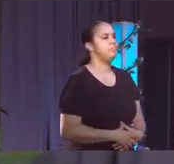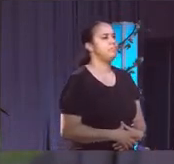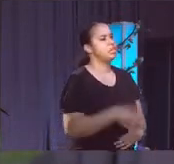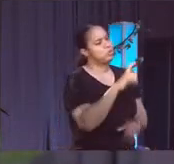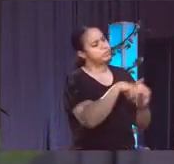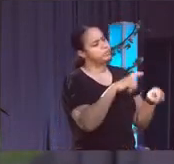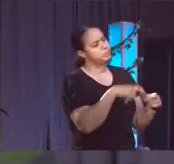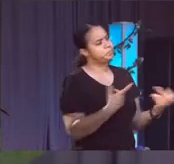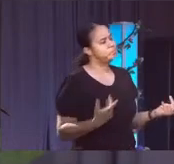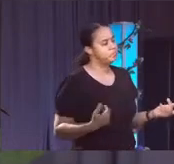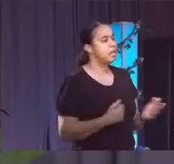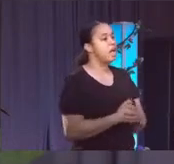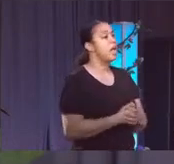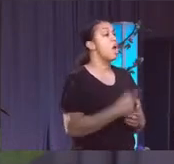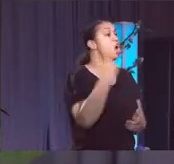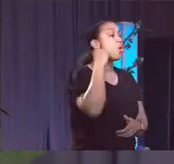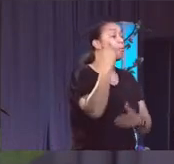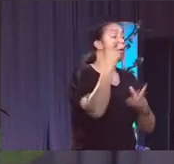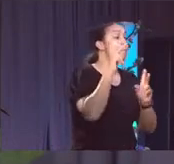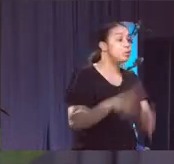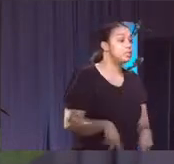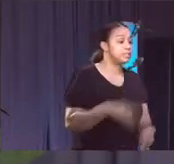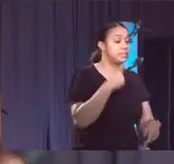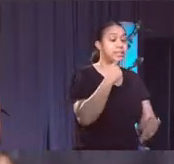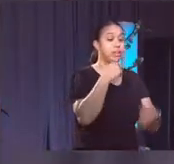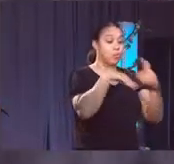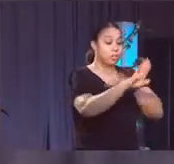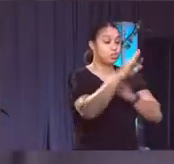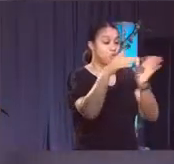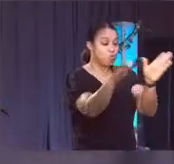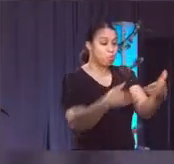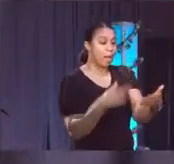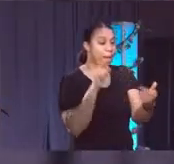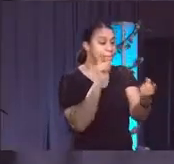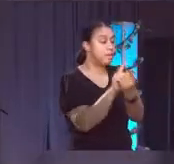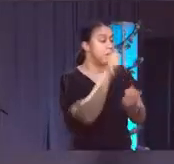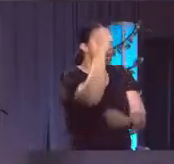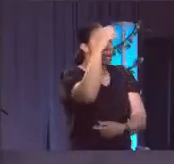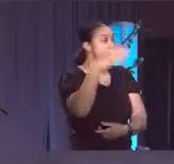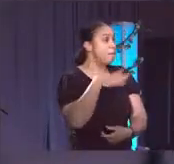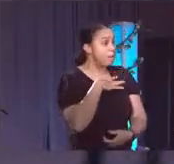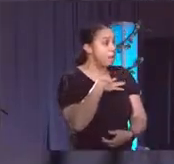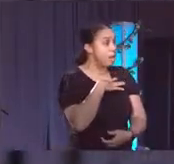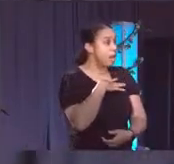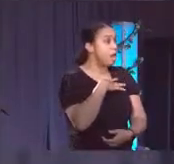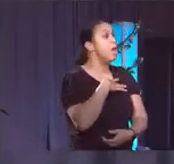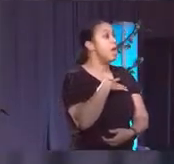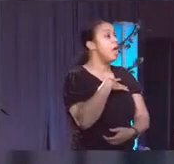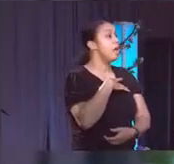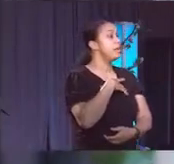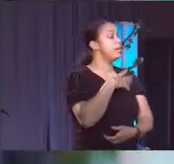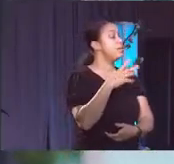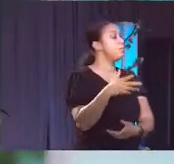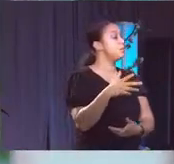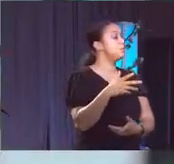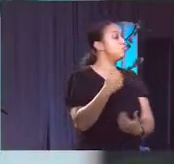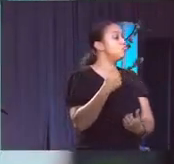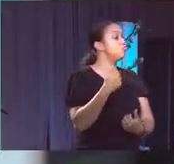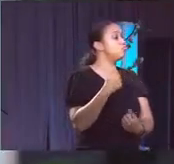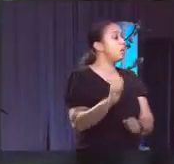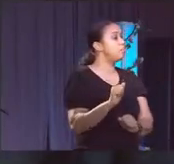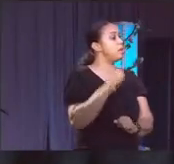Inquire. I heard one person say, I went into a room and I met this gentleman who was running for political office.